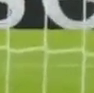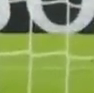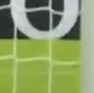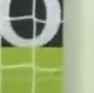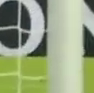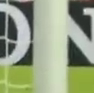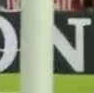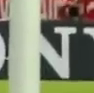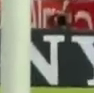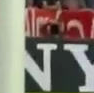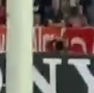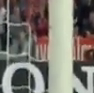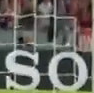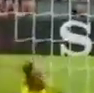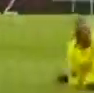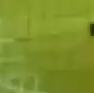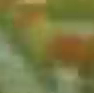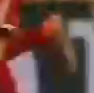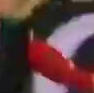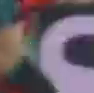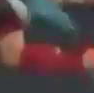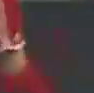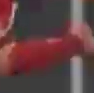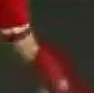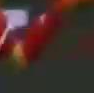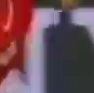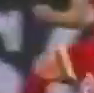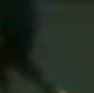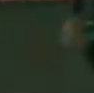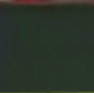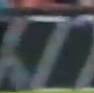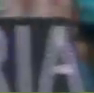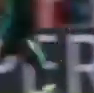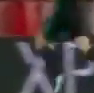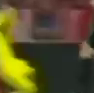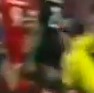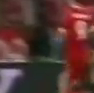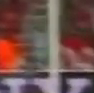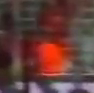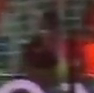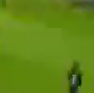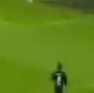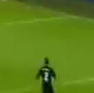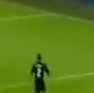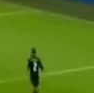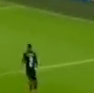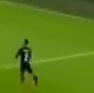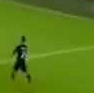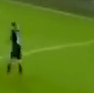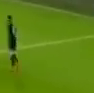and Casemiro, both went to close the ball down instead of watching the run. Starts off in a very